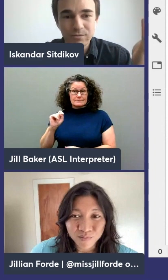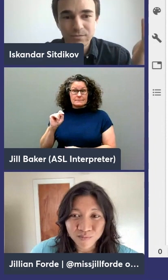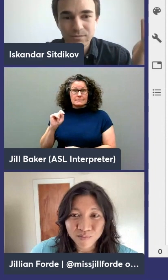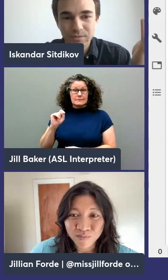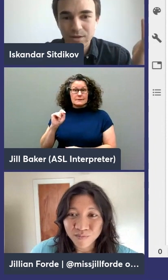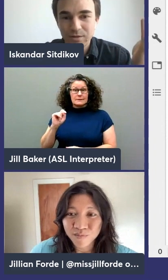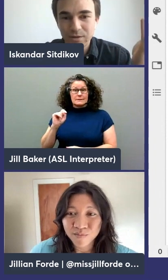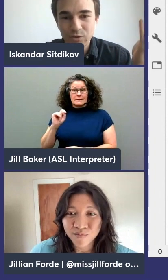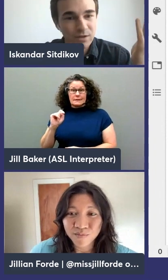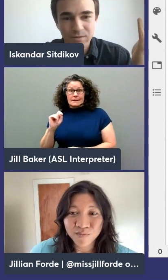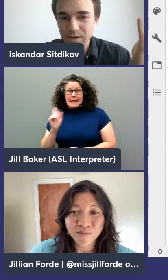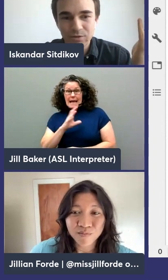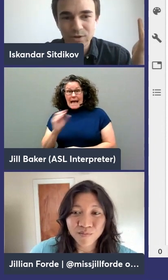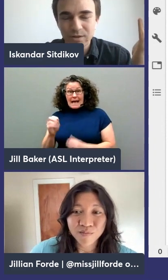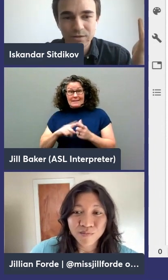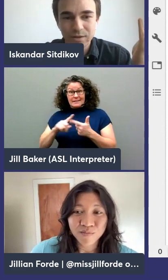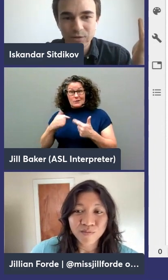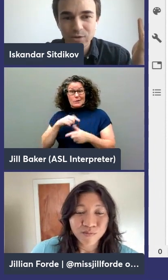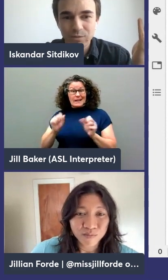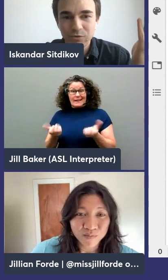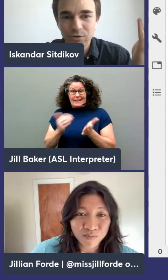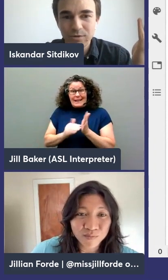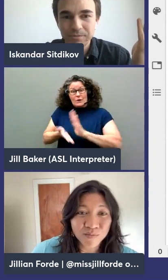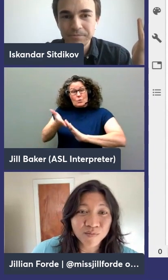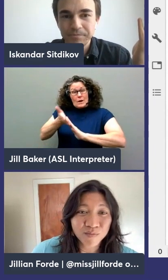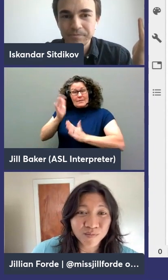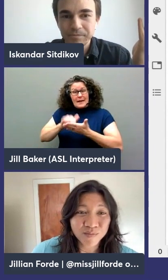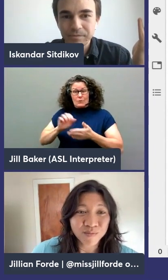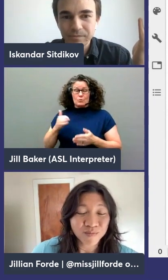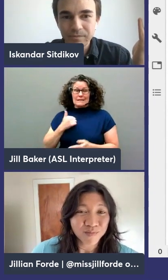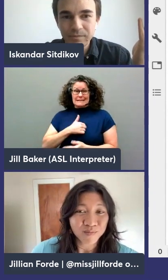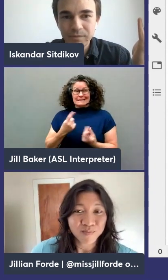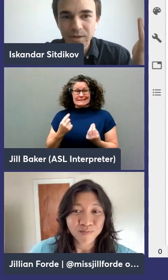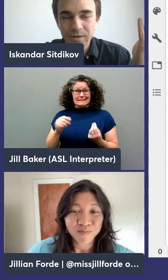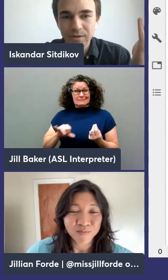entered one. And then we can again run it like we did before.